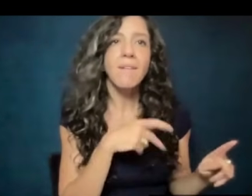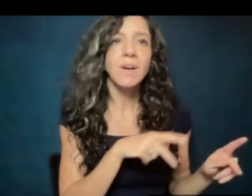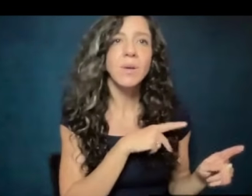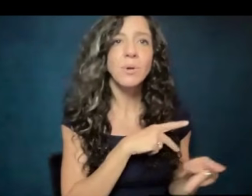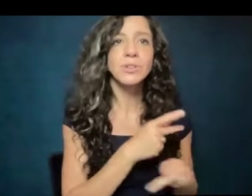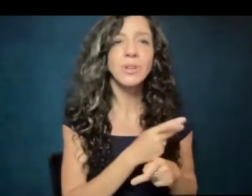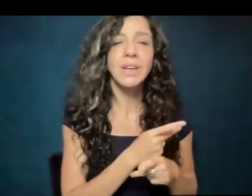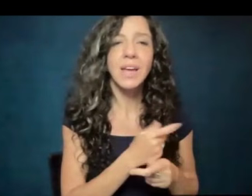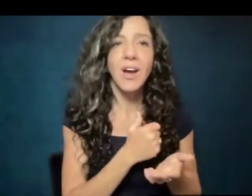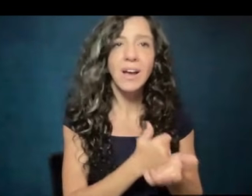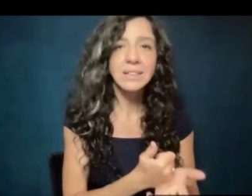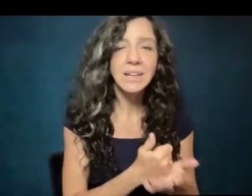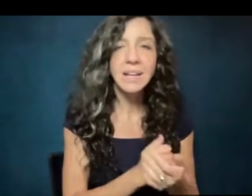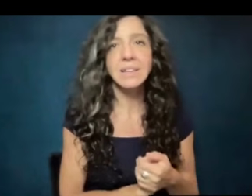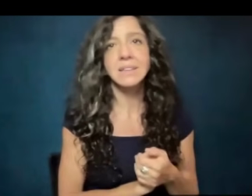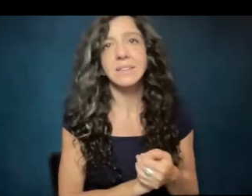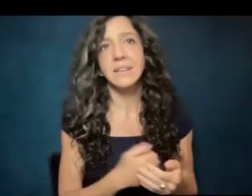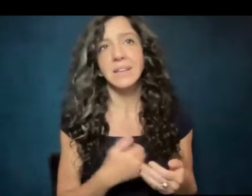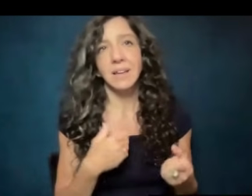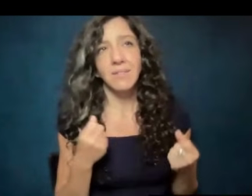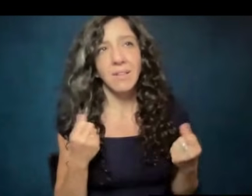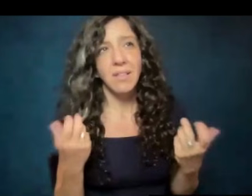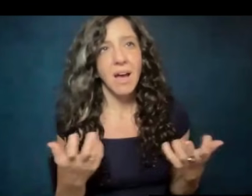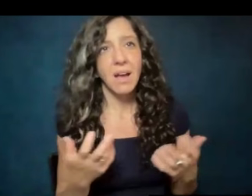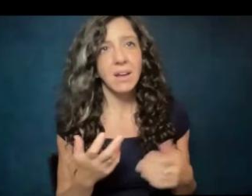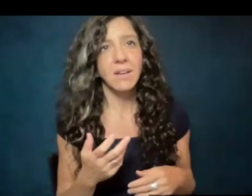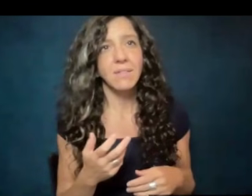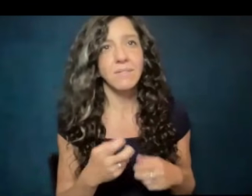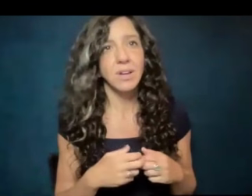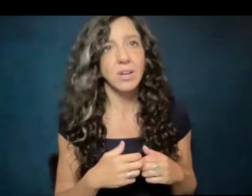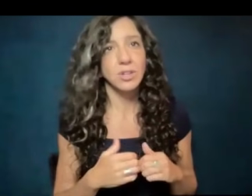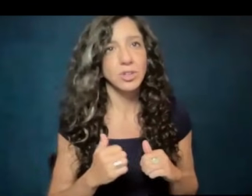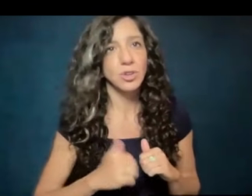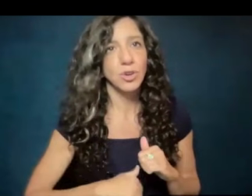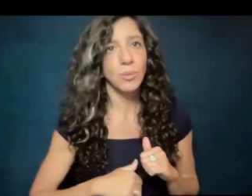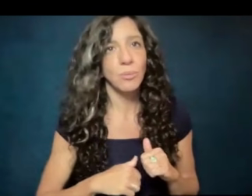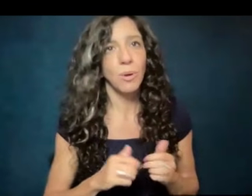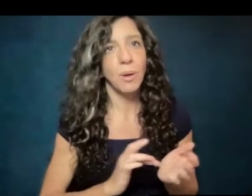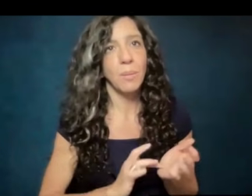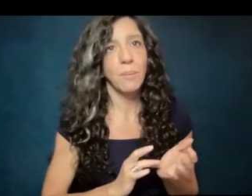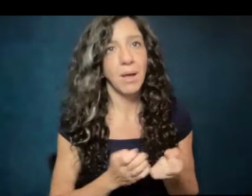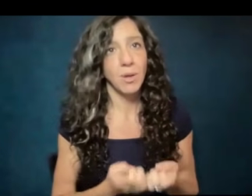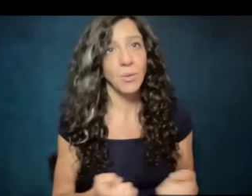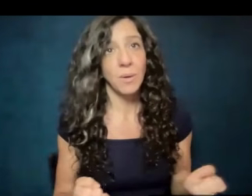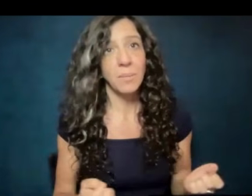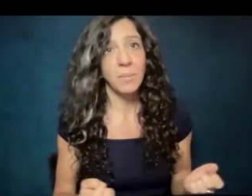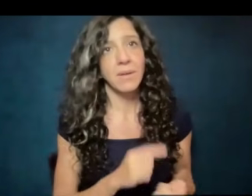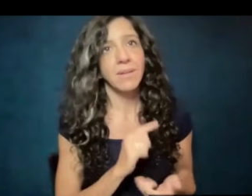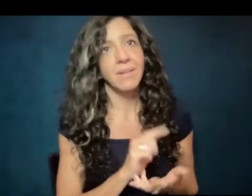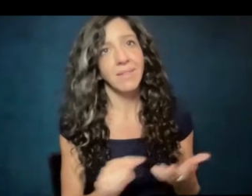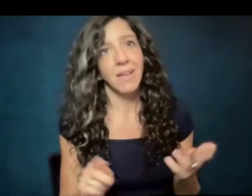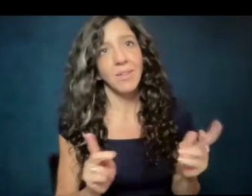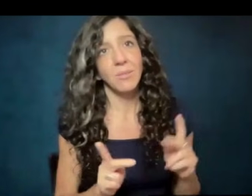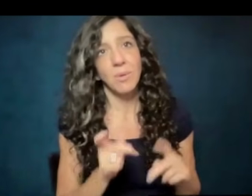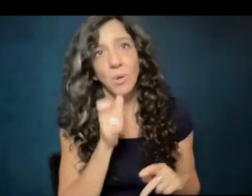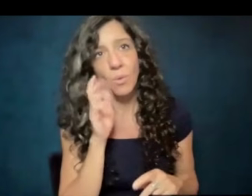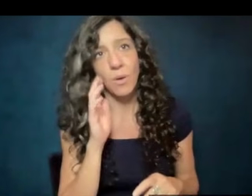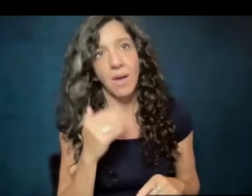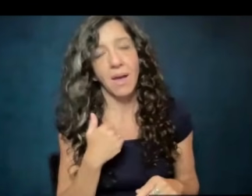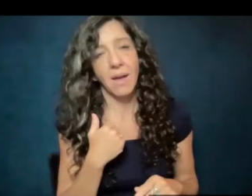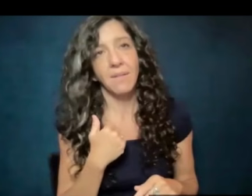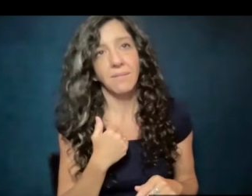attendants, who have lots of durable medical equipment. Those people are going to be the most likely